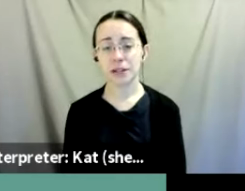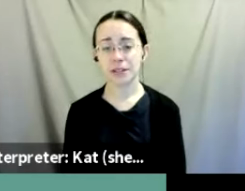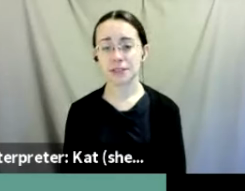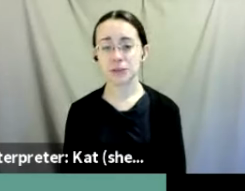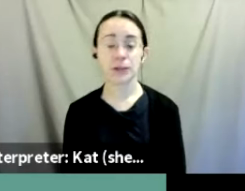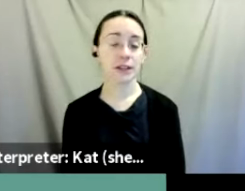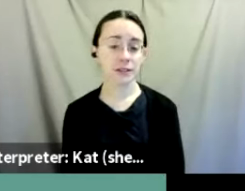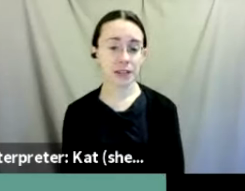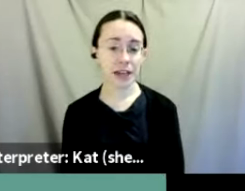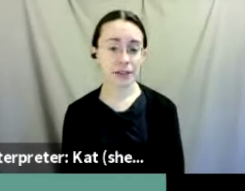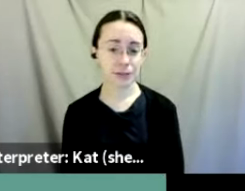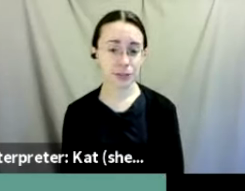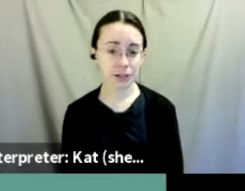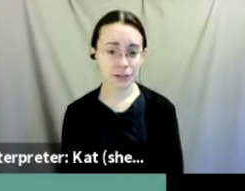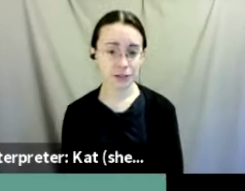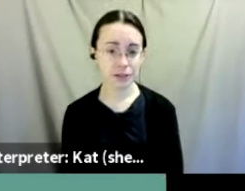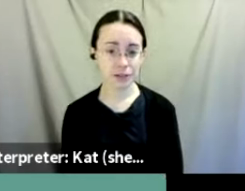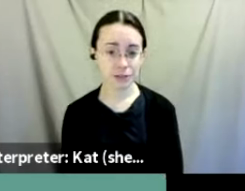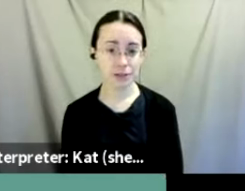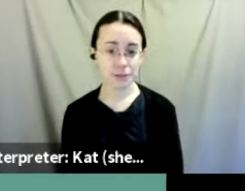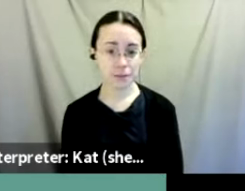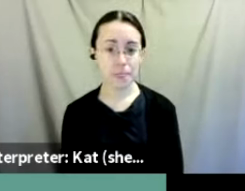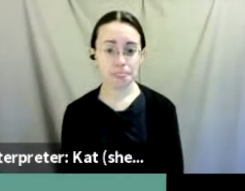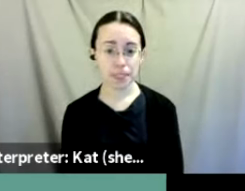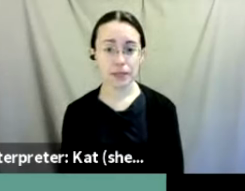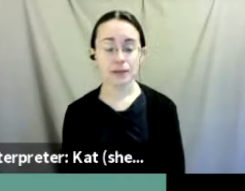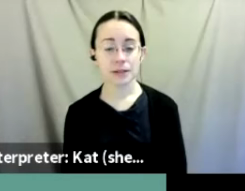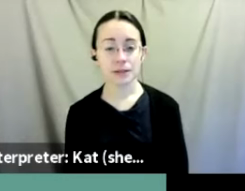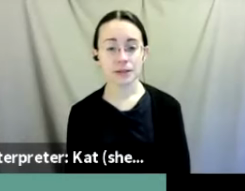hearing parents realize that they have a deaf child,